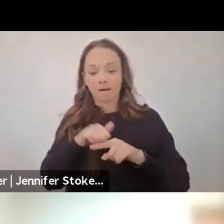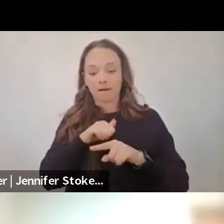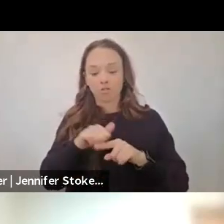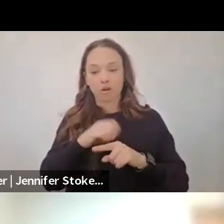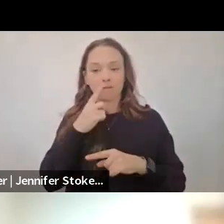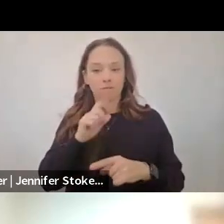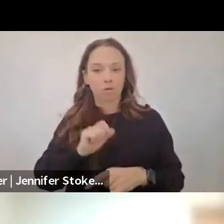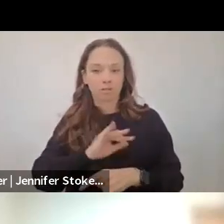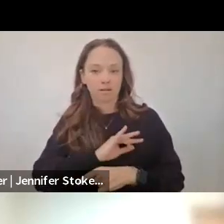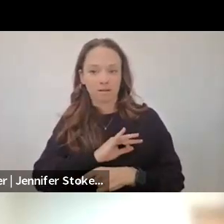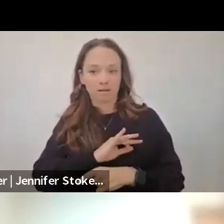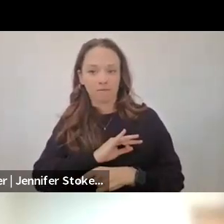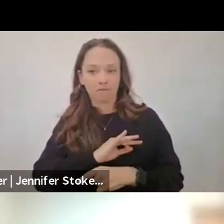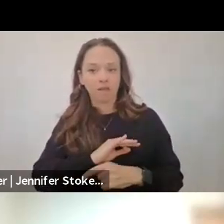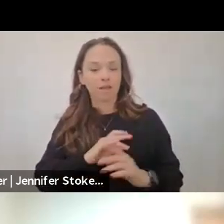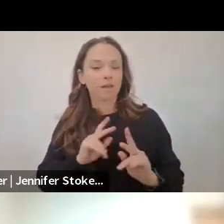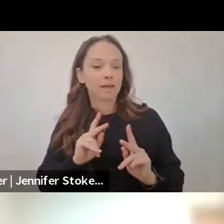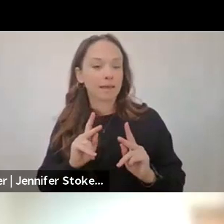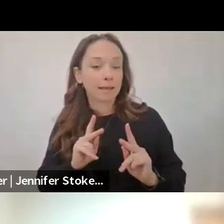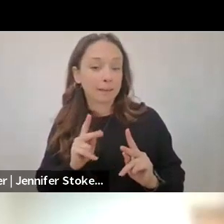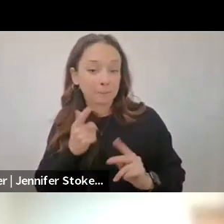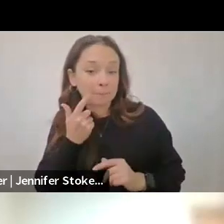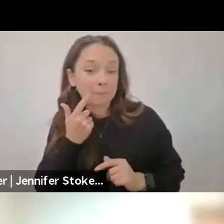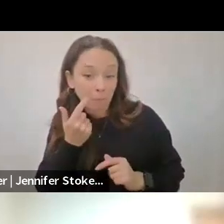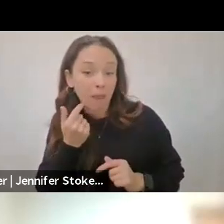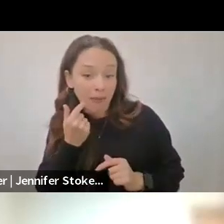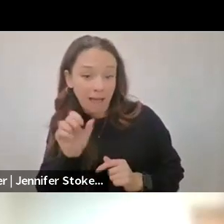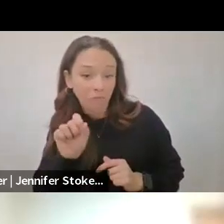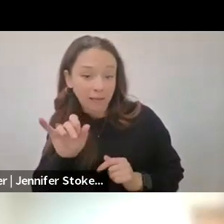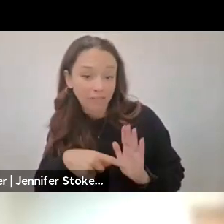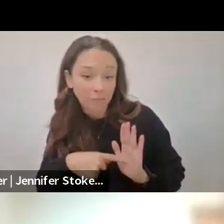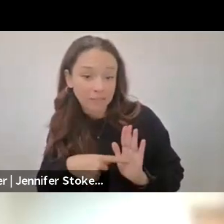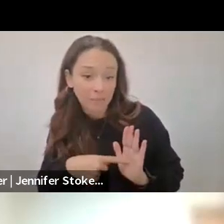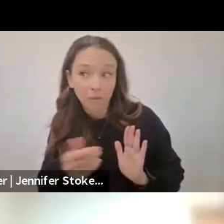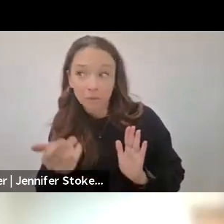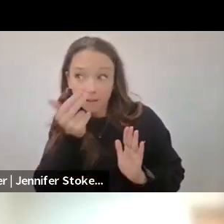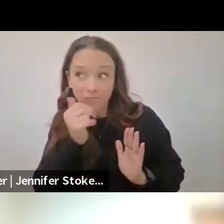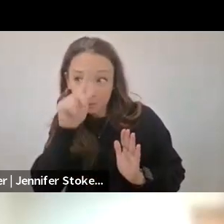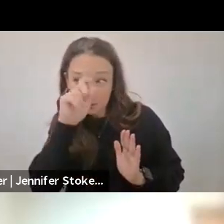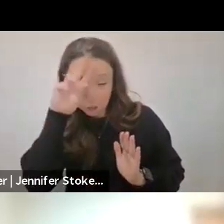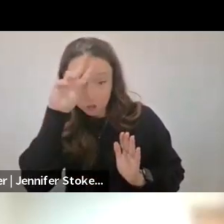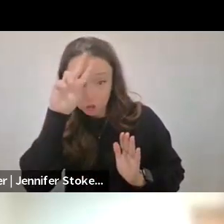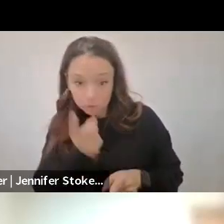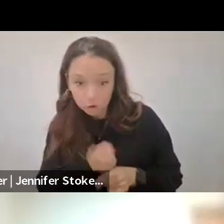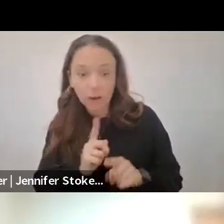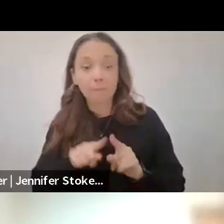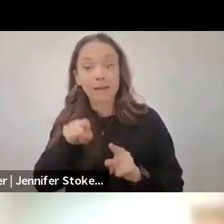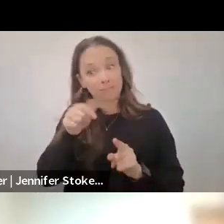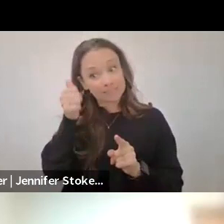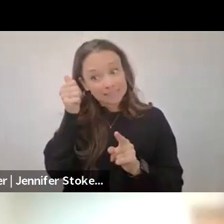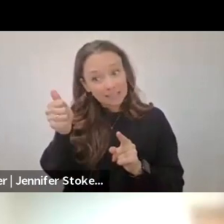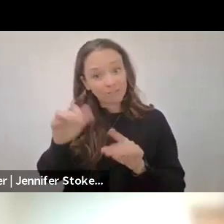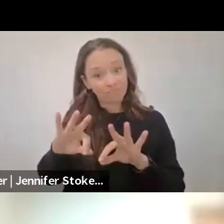staff, people laugh. And I said, they're funny because they're stupid, right? But if you were the patient or the family member receiving